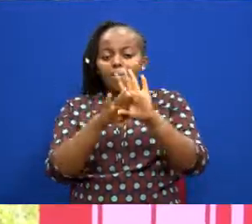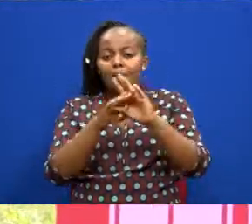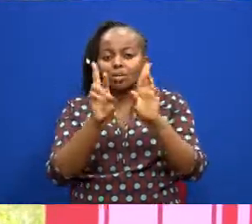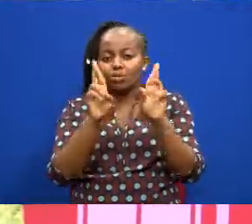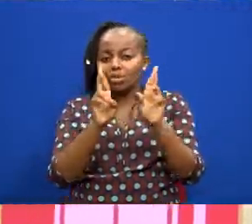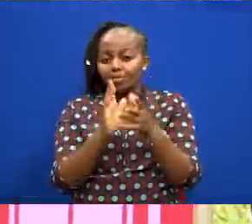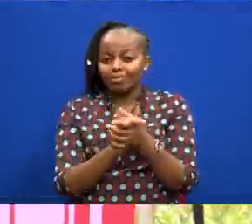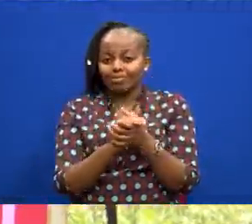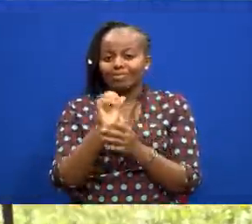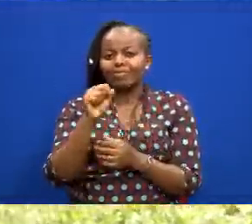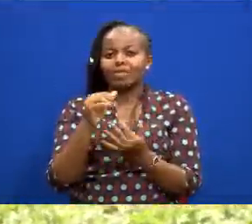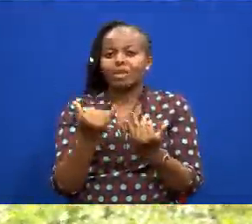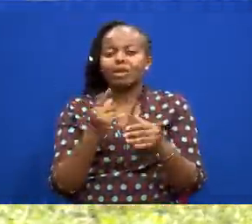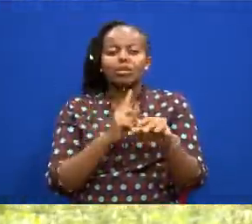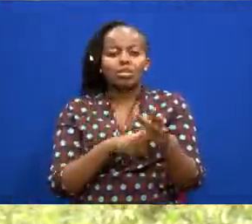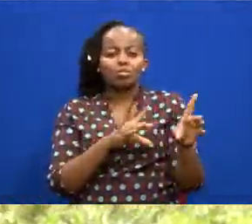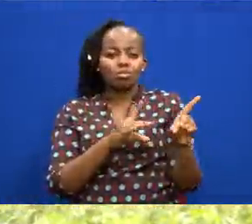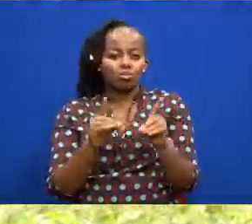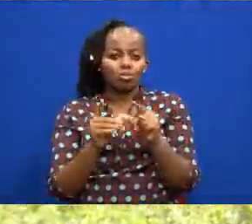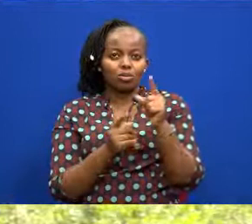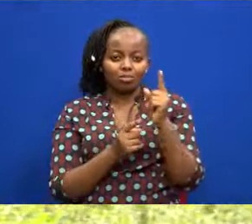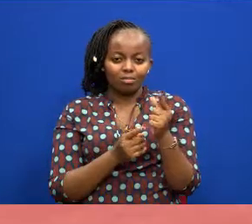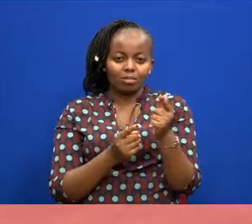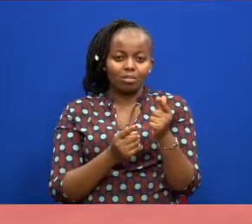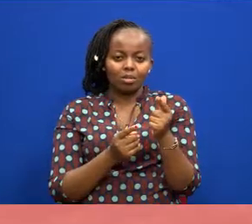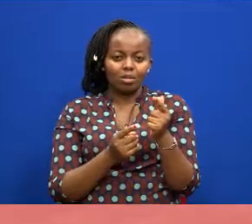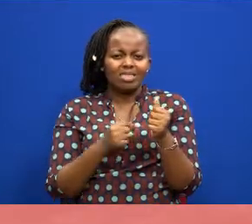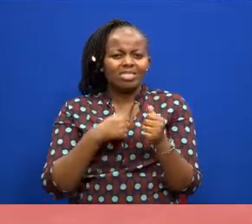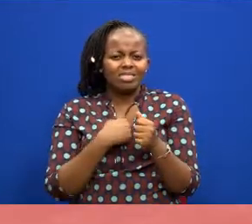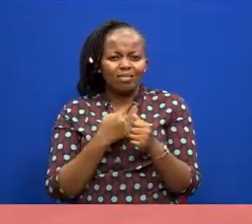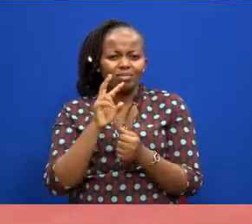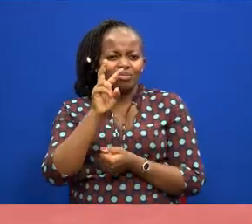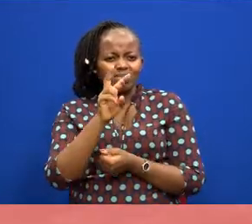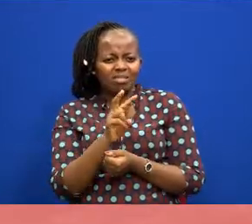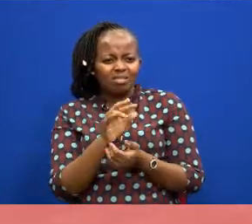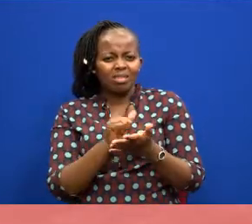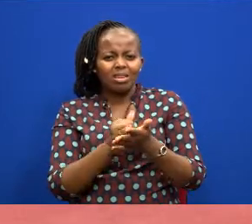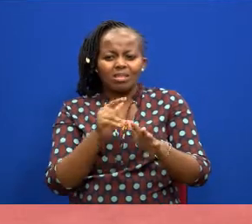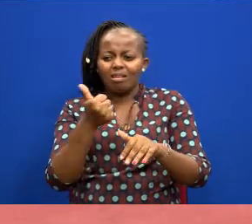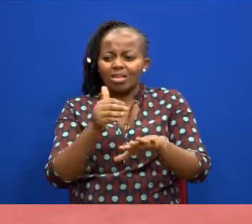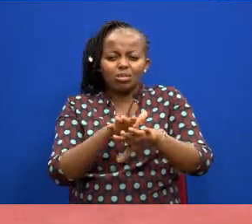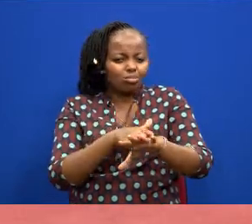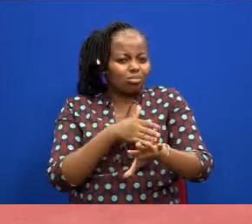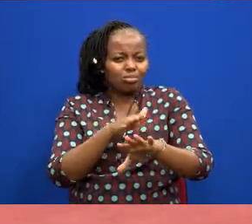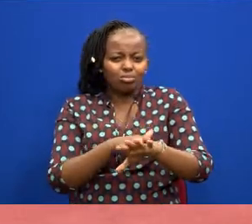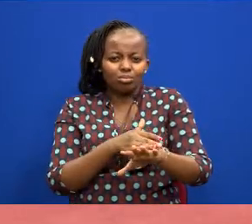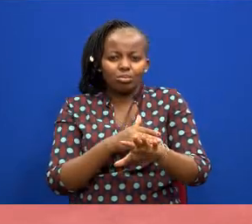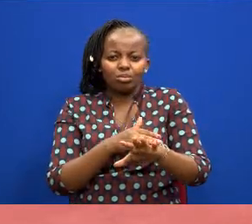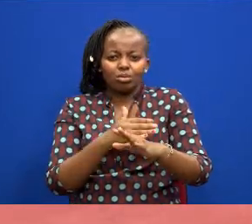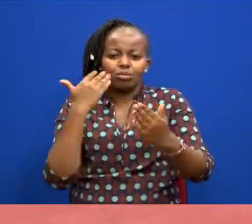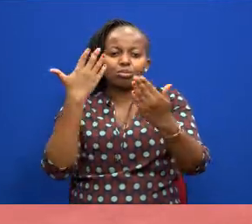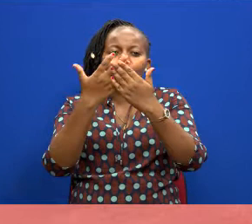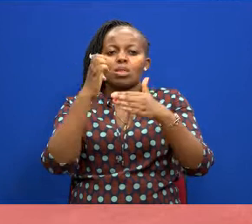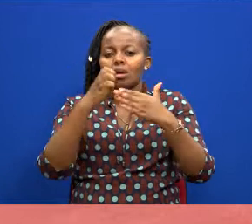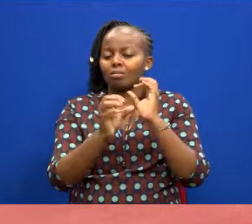ready? Now, when you're doing this, I do not want you to slow down towards our